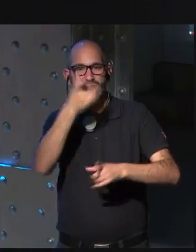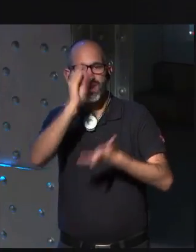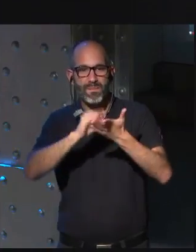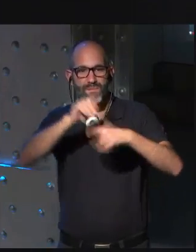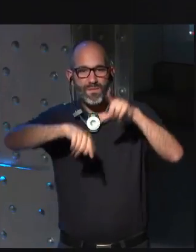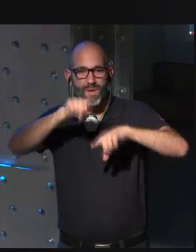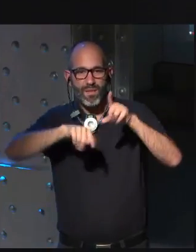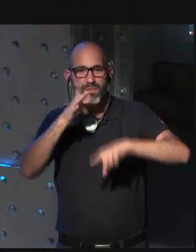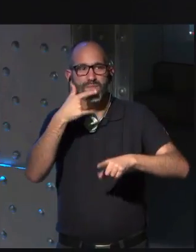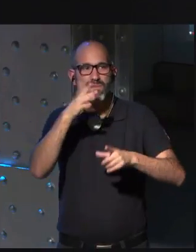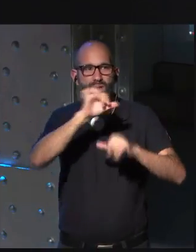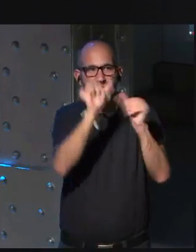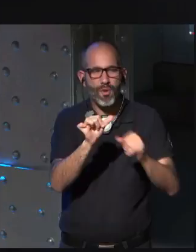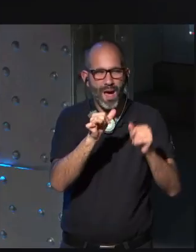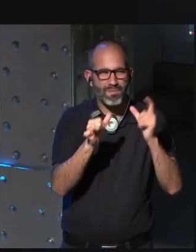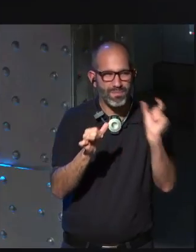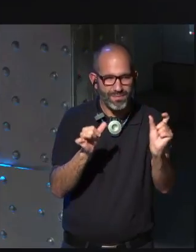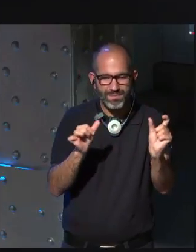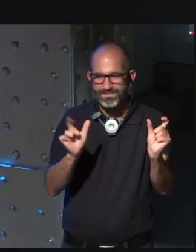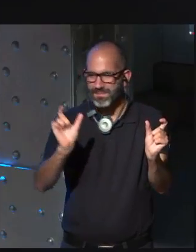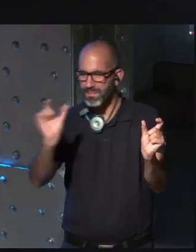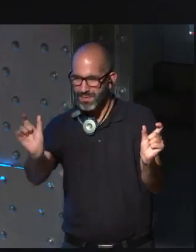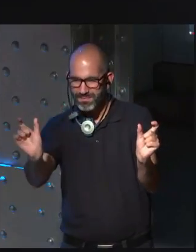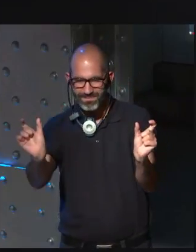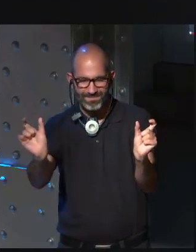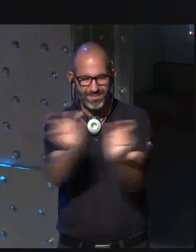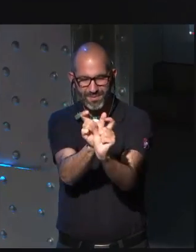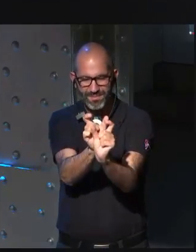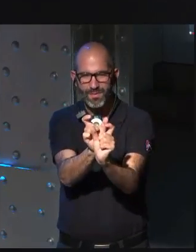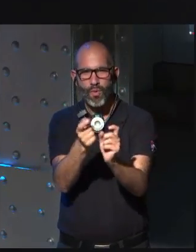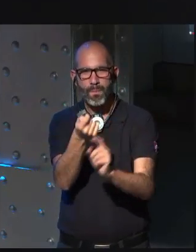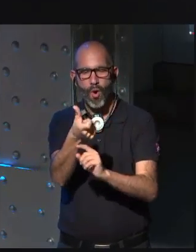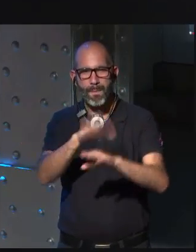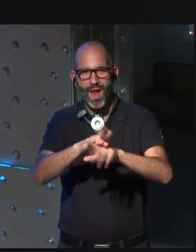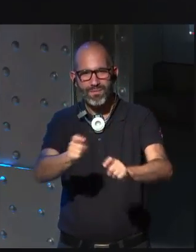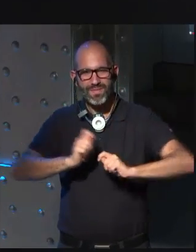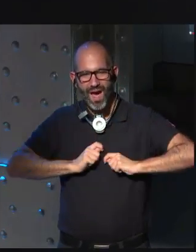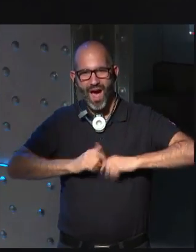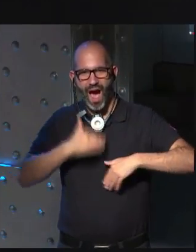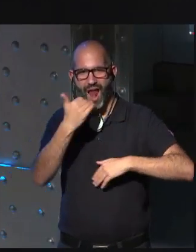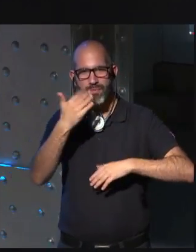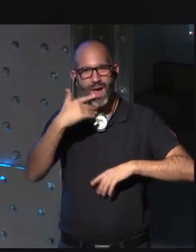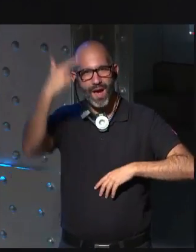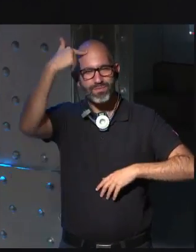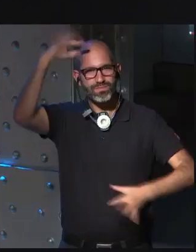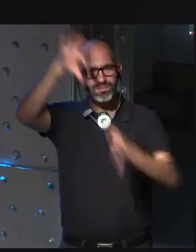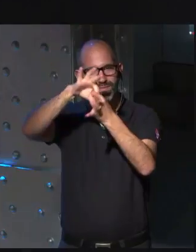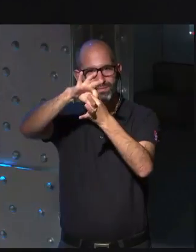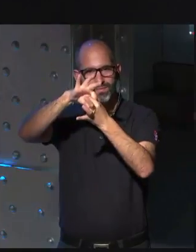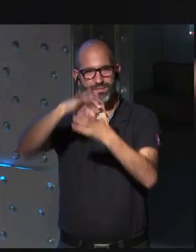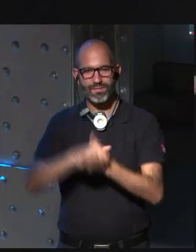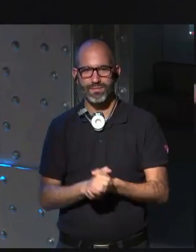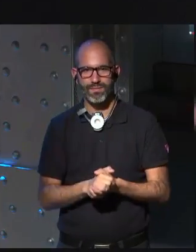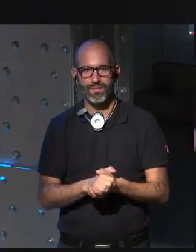the smell of French fries. Believe me, it's lots of factors getting into the same equation. It's like reaching something that is in